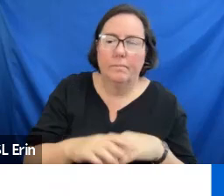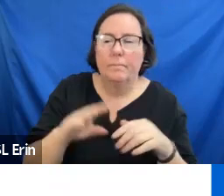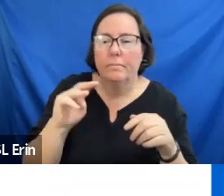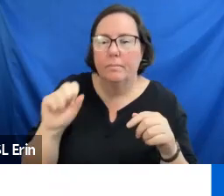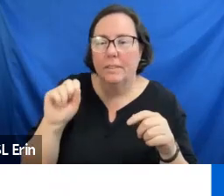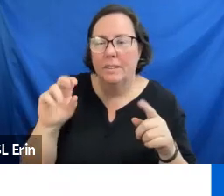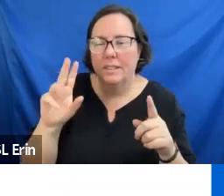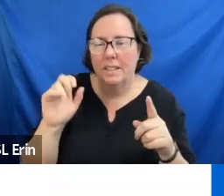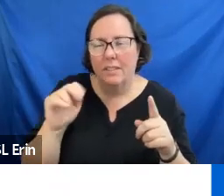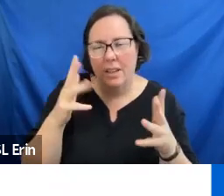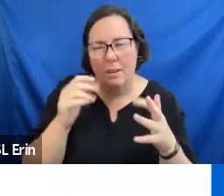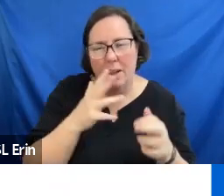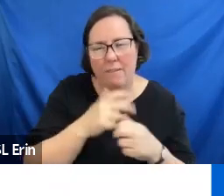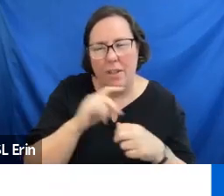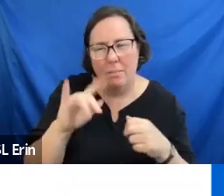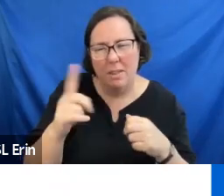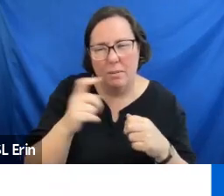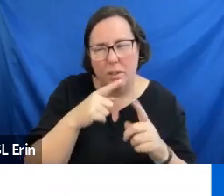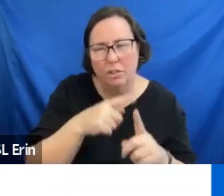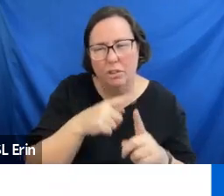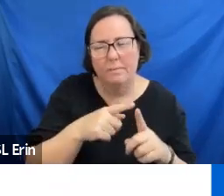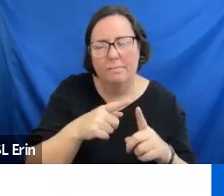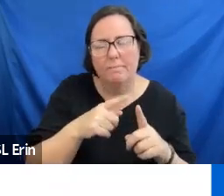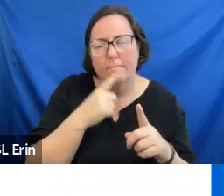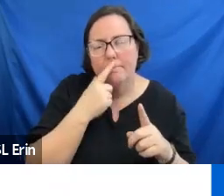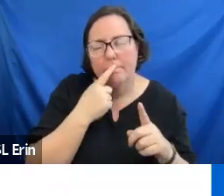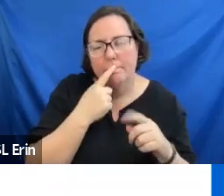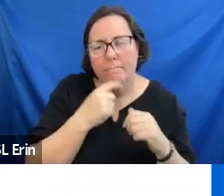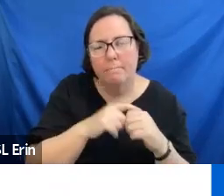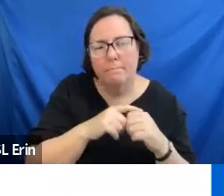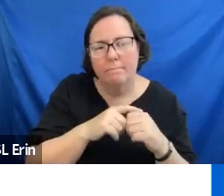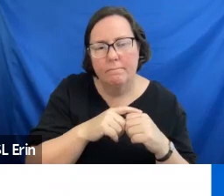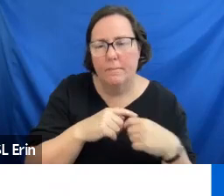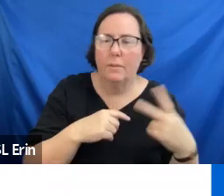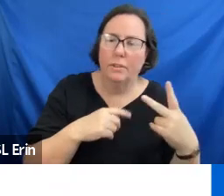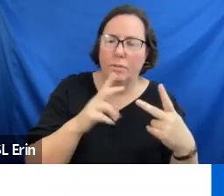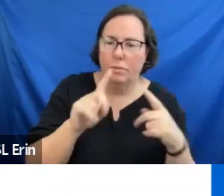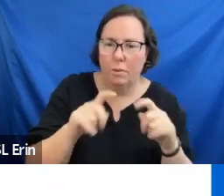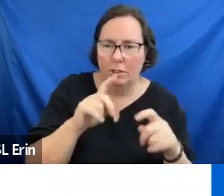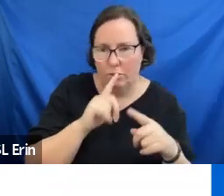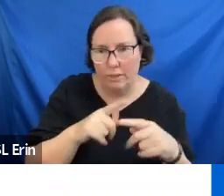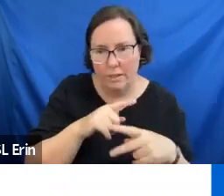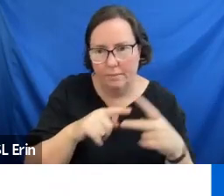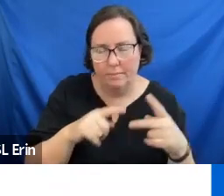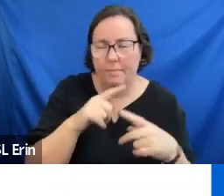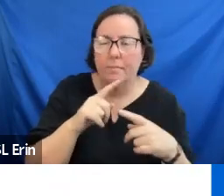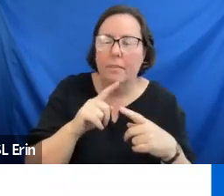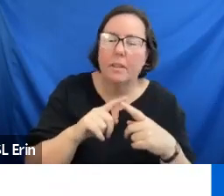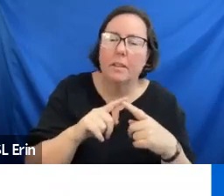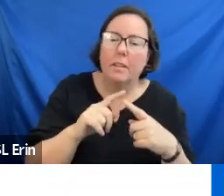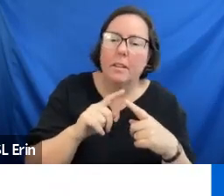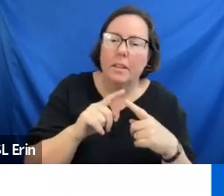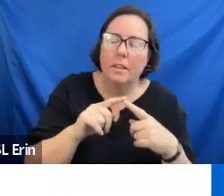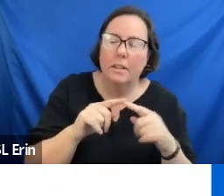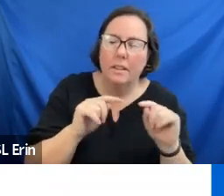Ms. Roberts, I actually want to follow up on that question. So I have two questions. One is